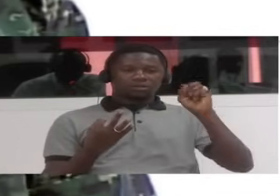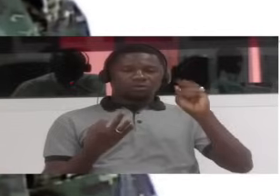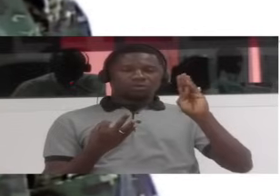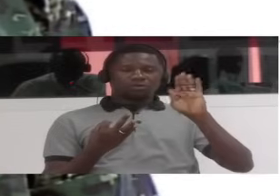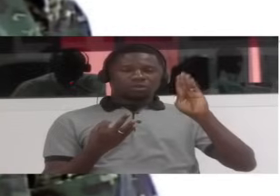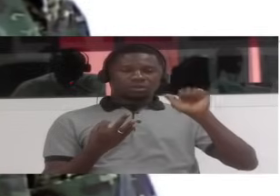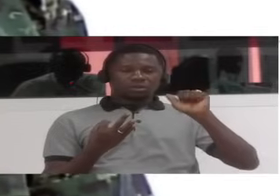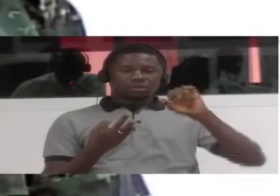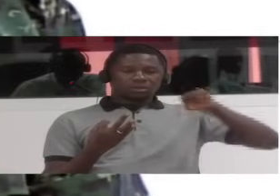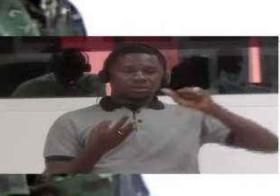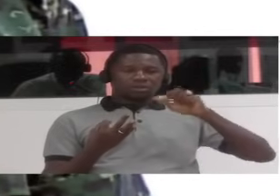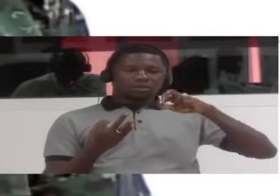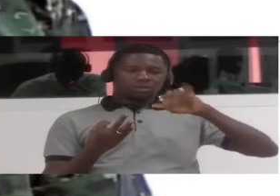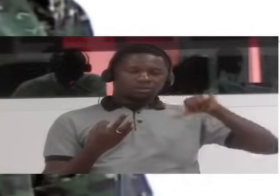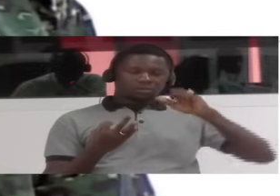Suleiman Sambu,